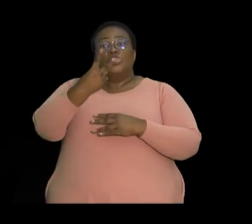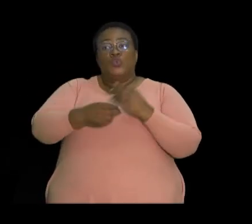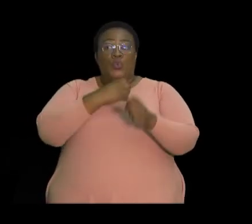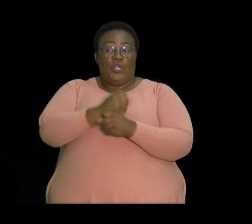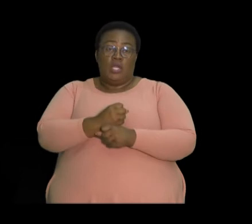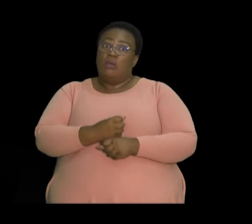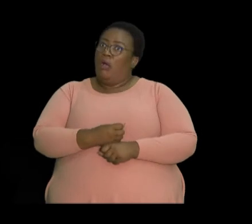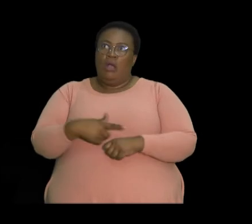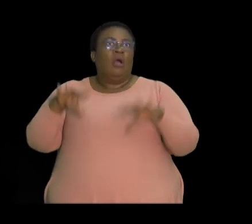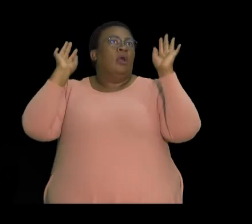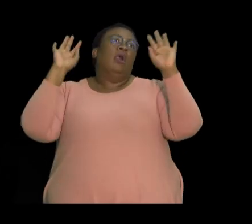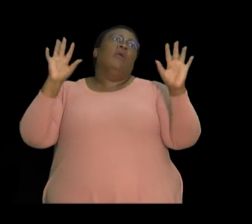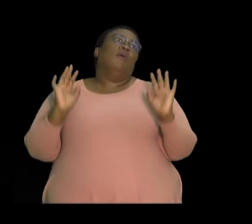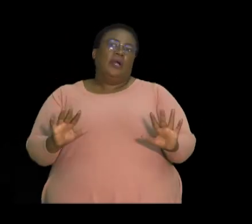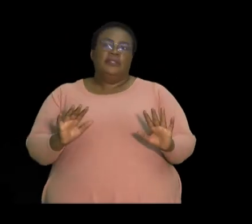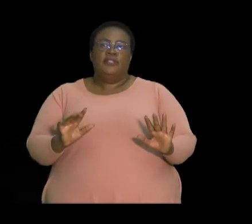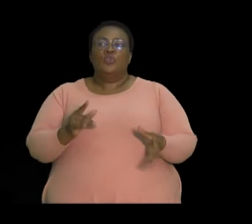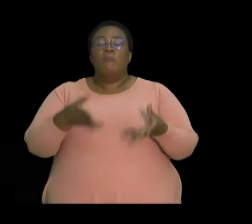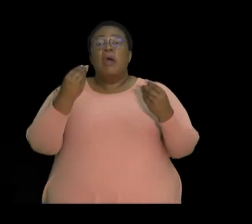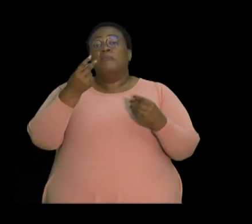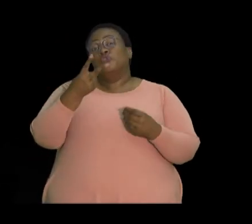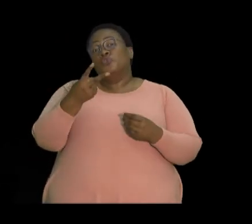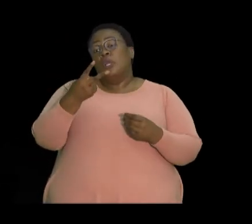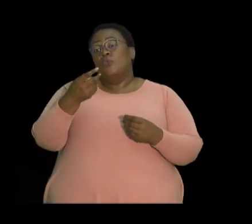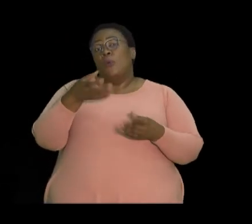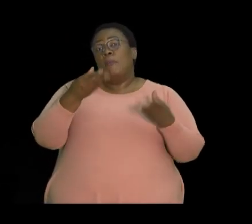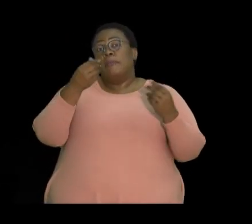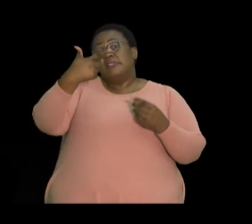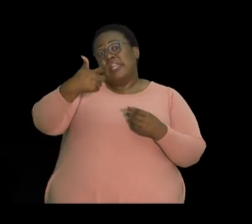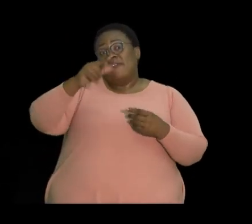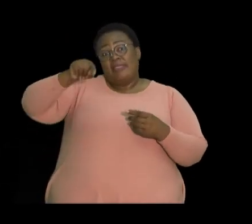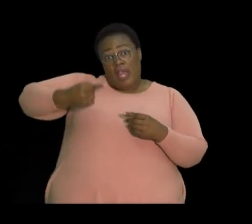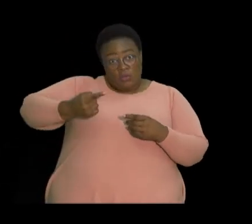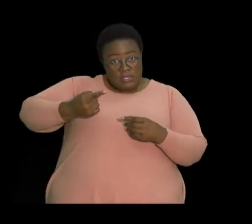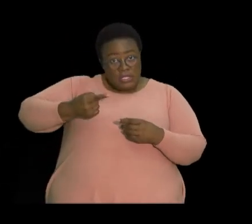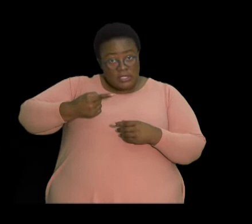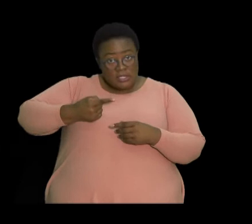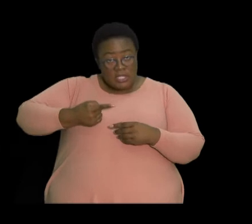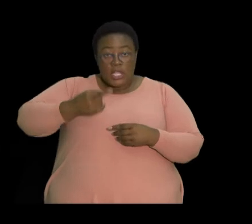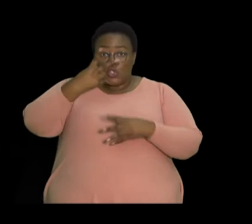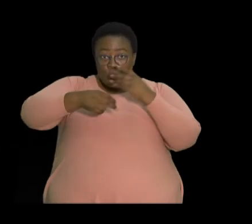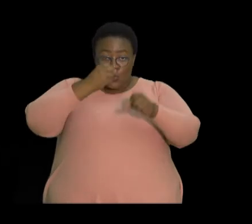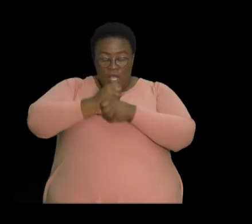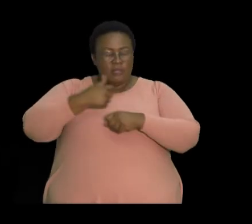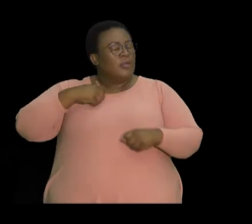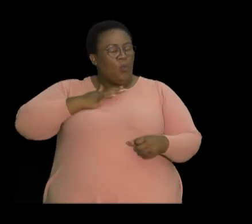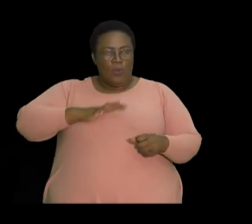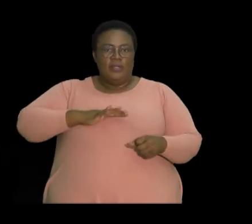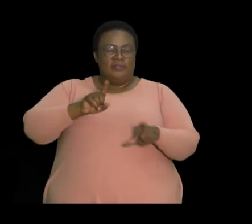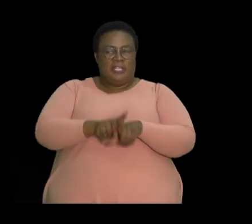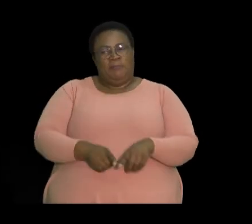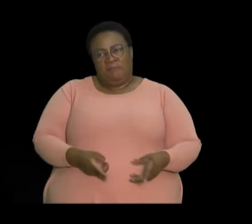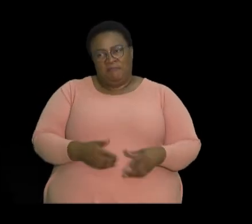years. How great would this be, guys? I'm getting 7,000 more in 2 years. I want to be Joseph,